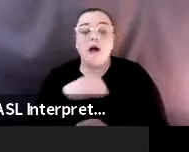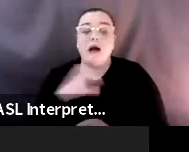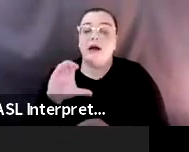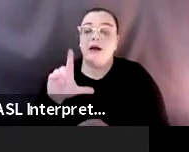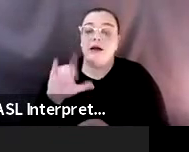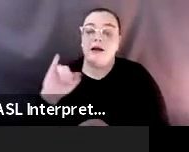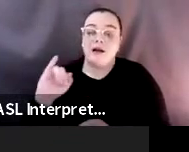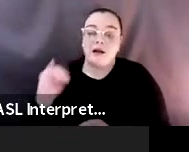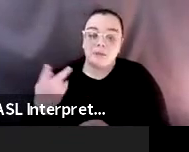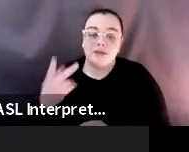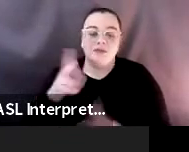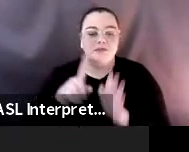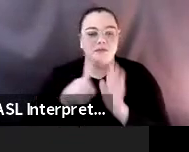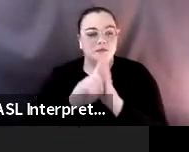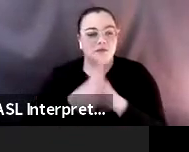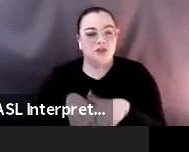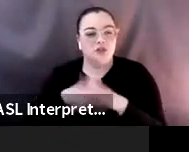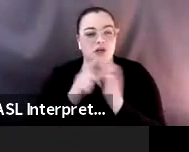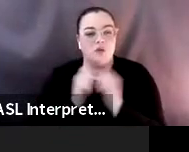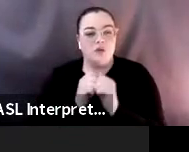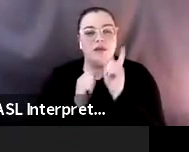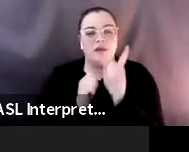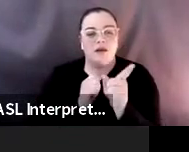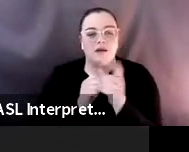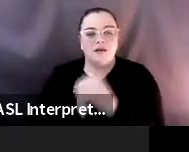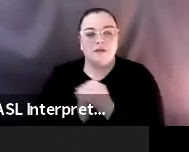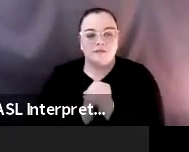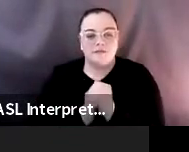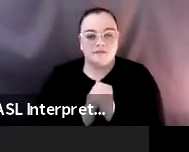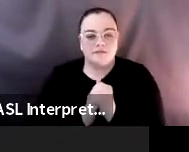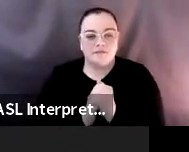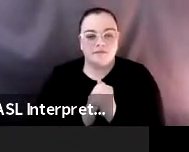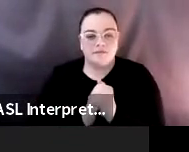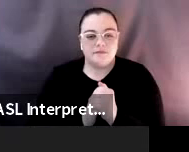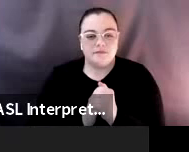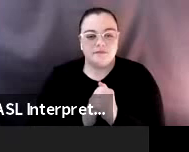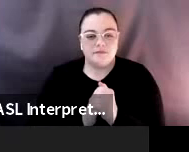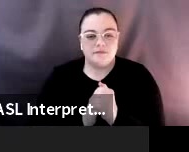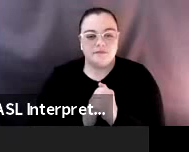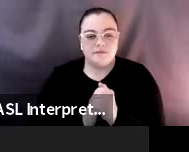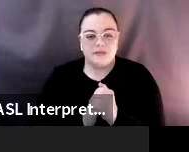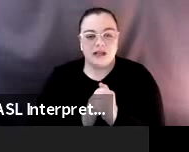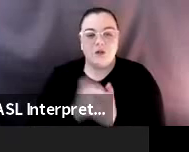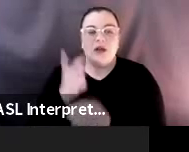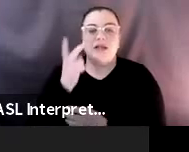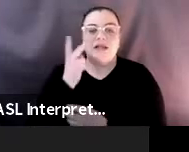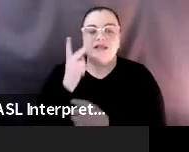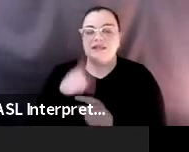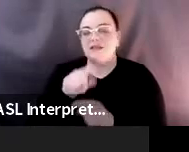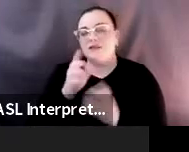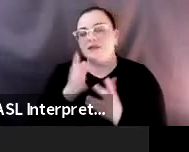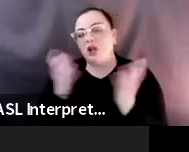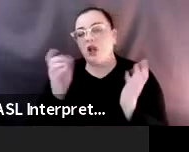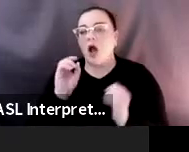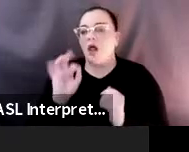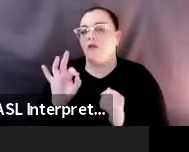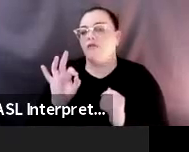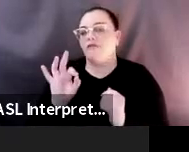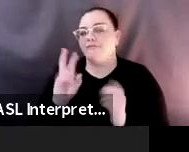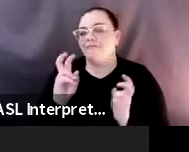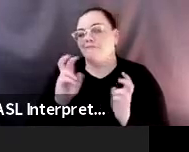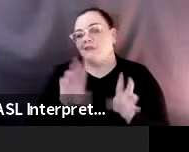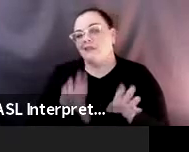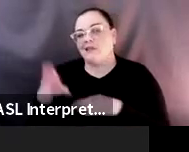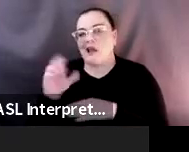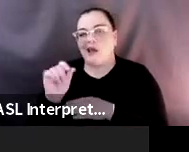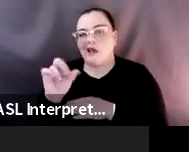to start watching this one. All right, so I can sort of see that there's a lot of sort of dead air here at the beginning of this clip.